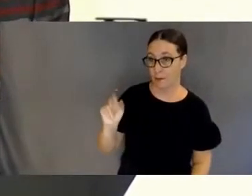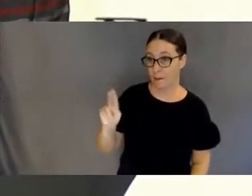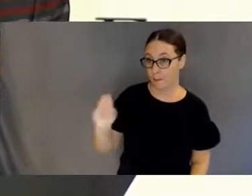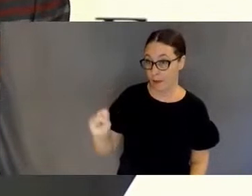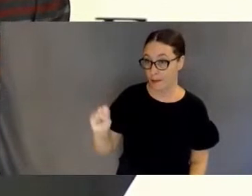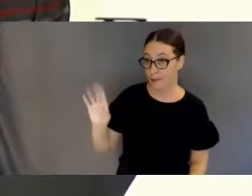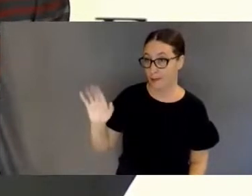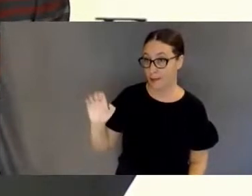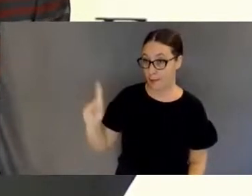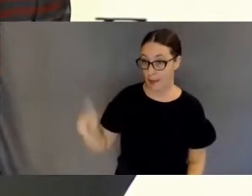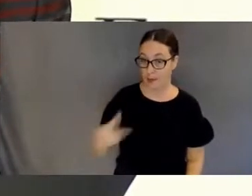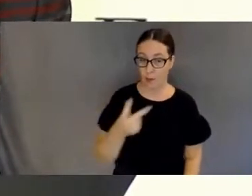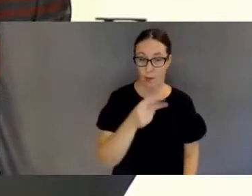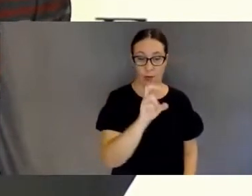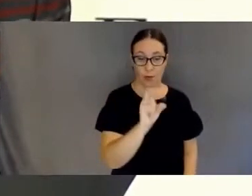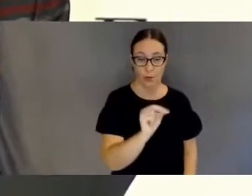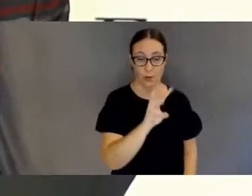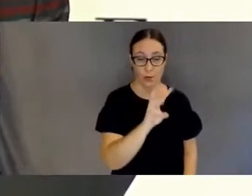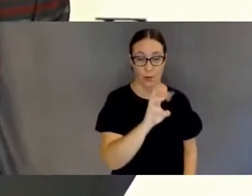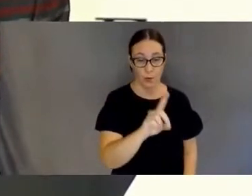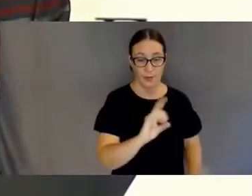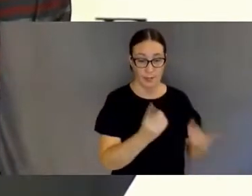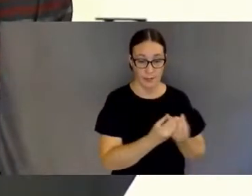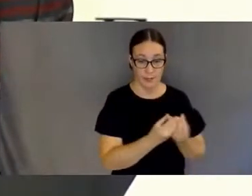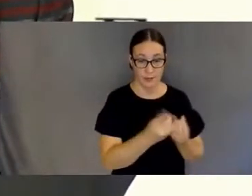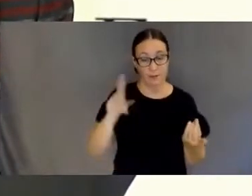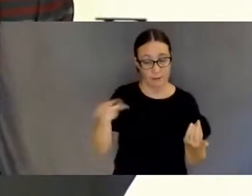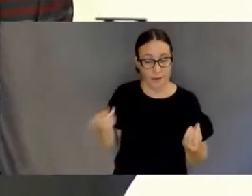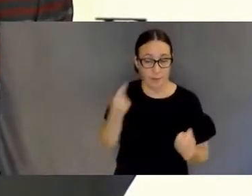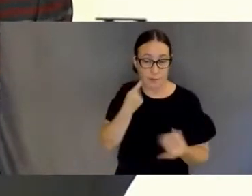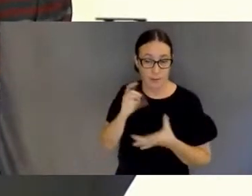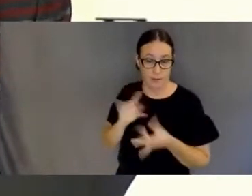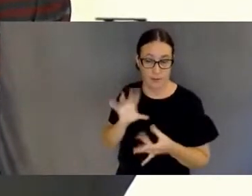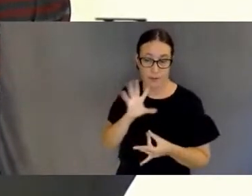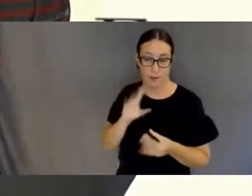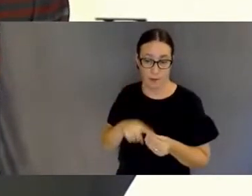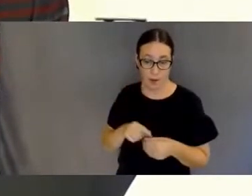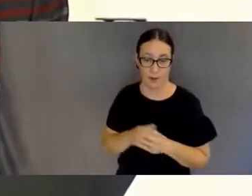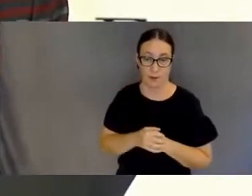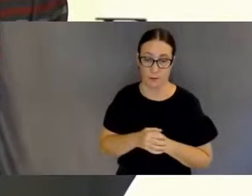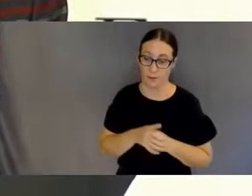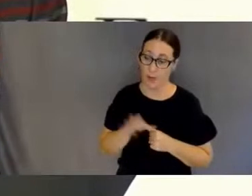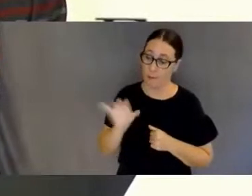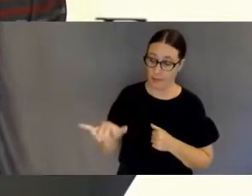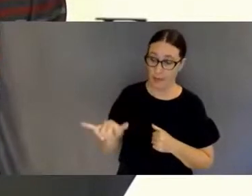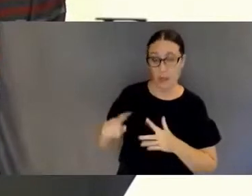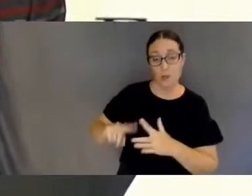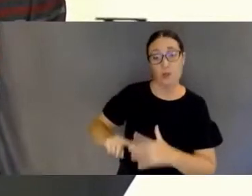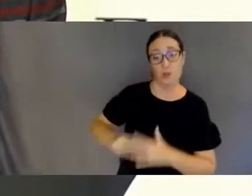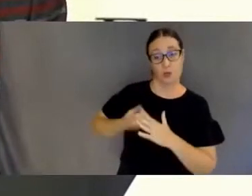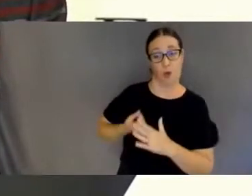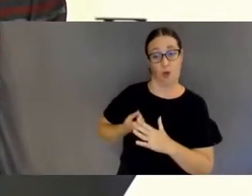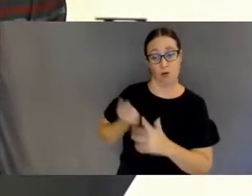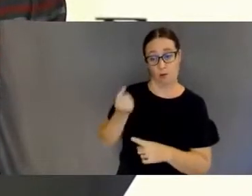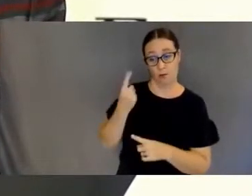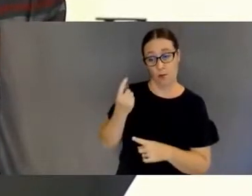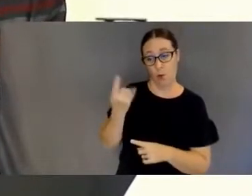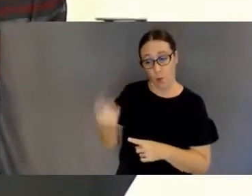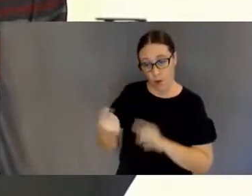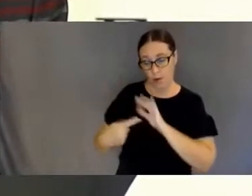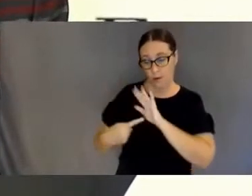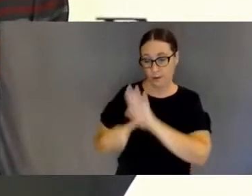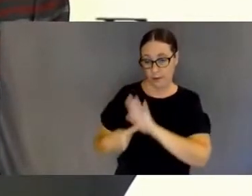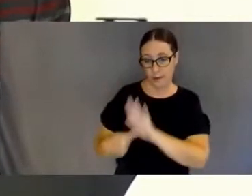which the Vice President spoke about. But it is a start, and you should know this is just one